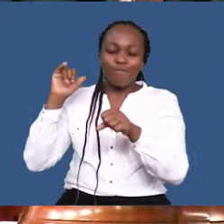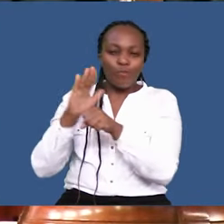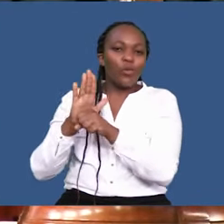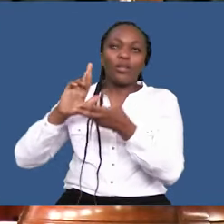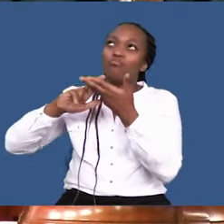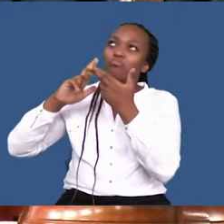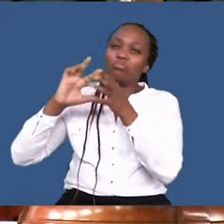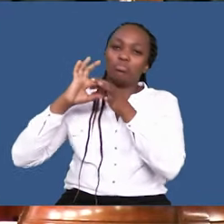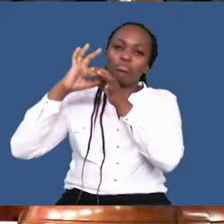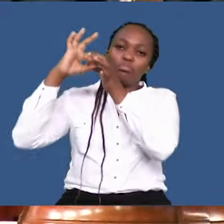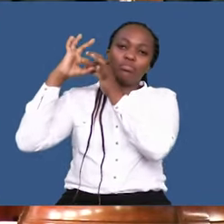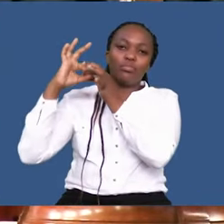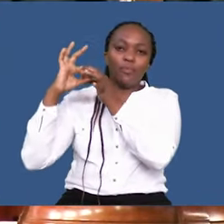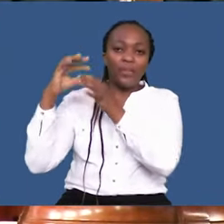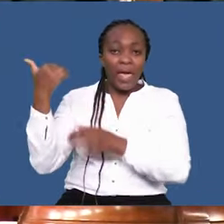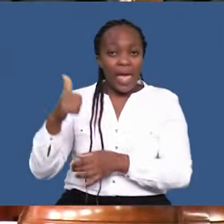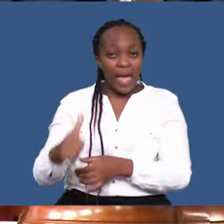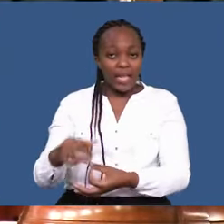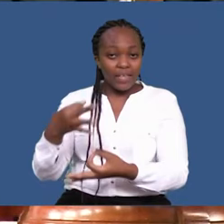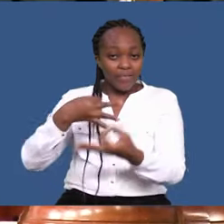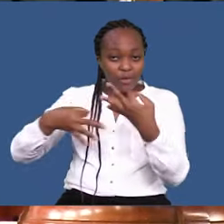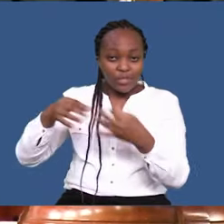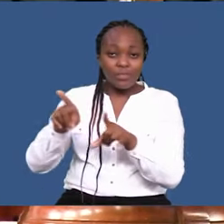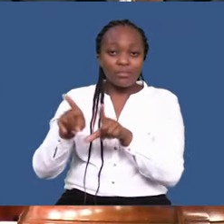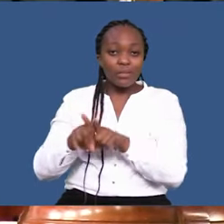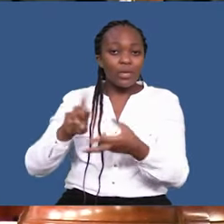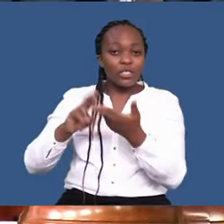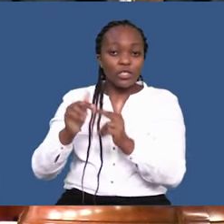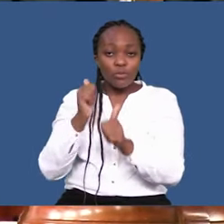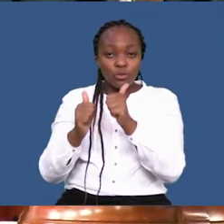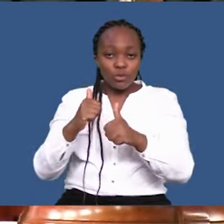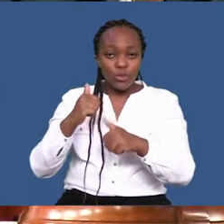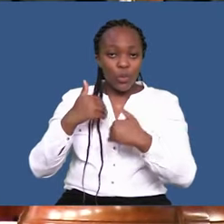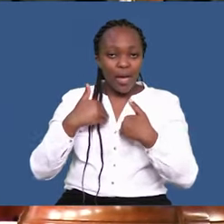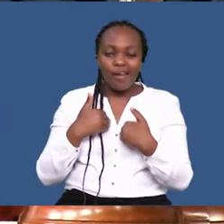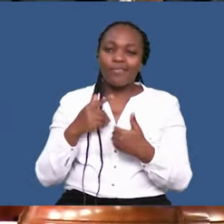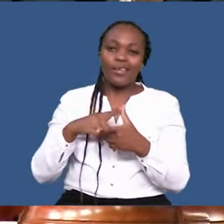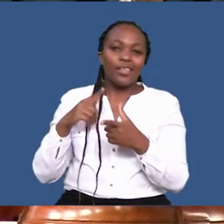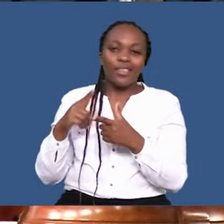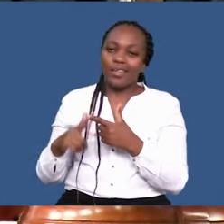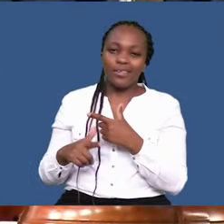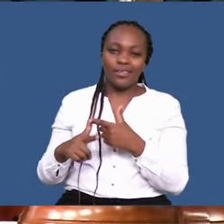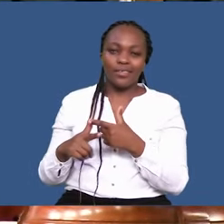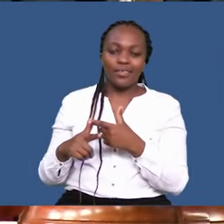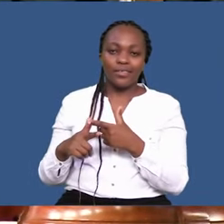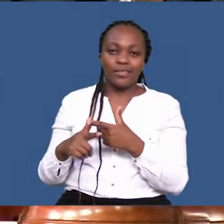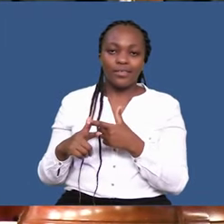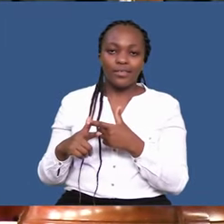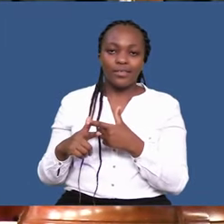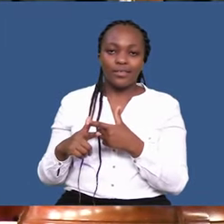relationship or fellowship. And as we do all these things, then we must do